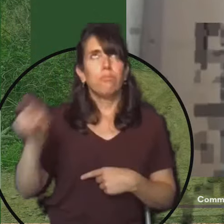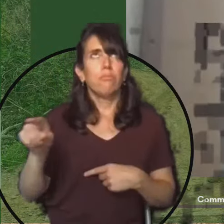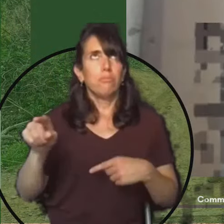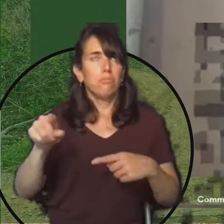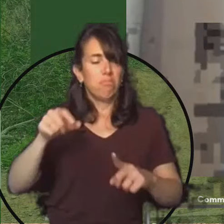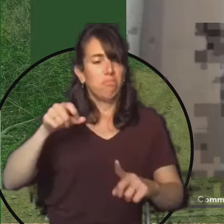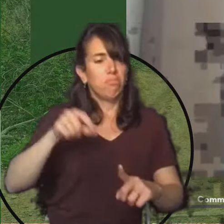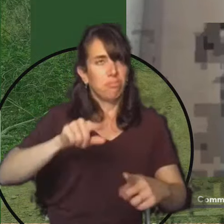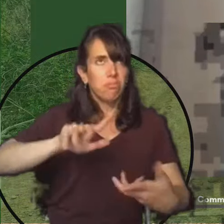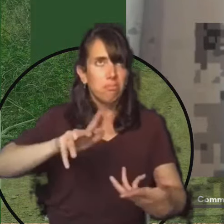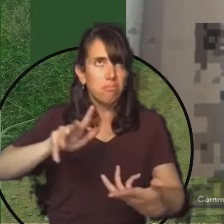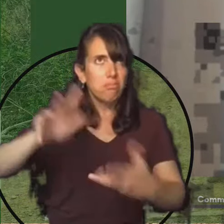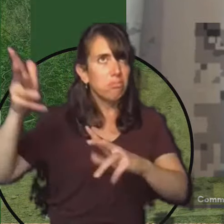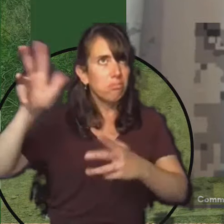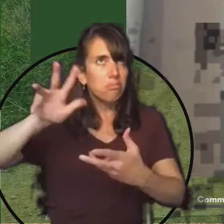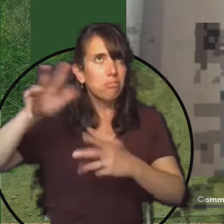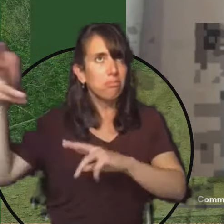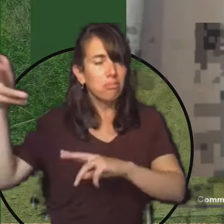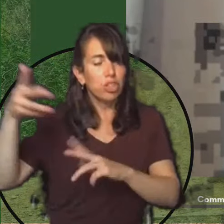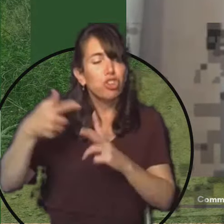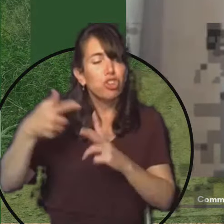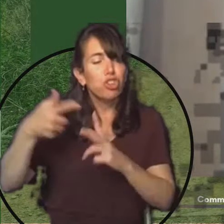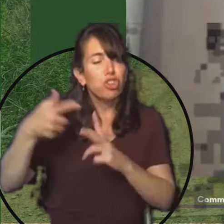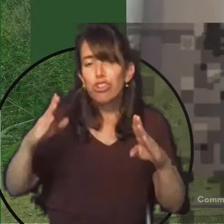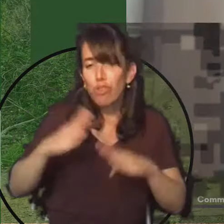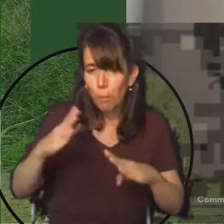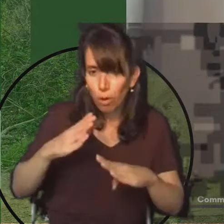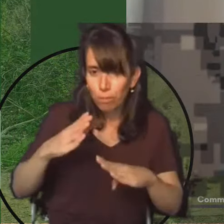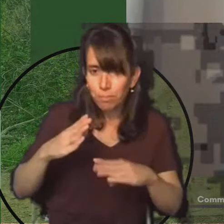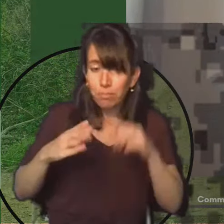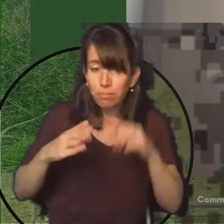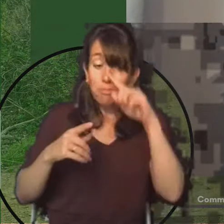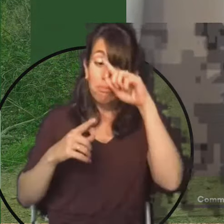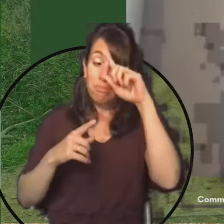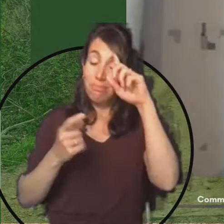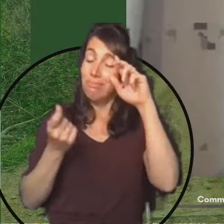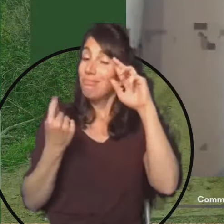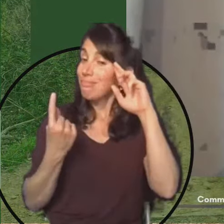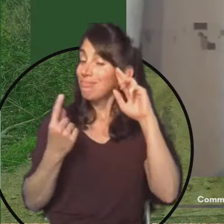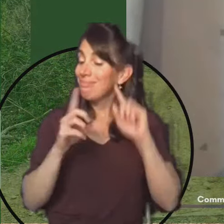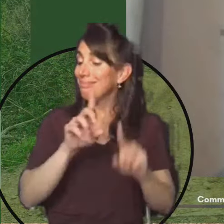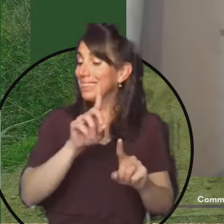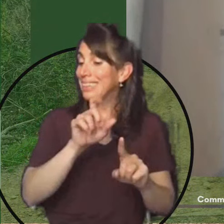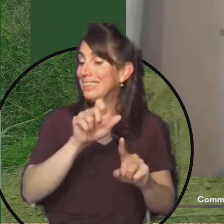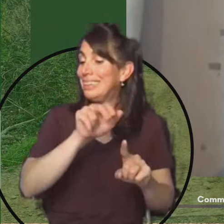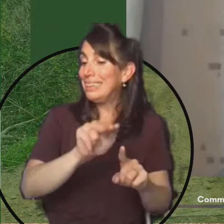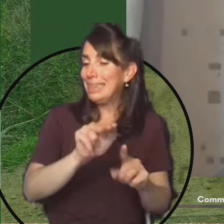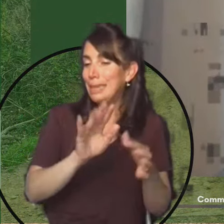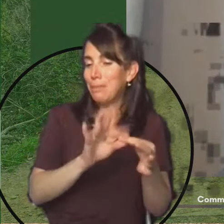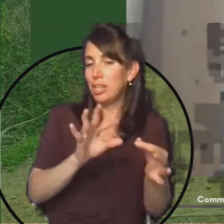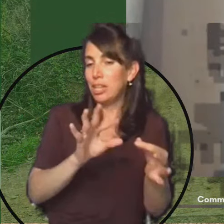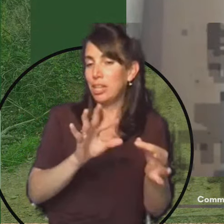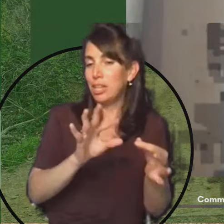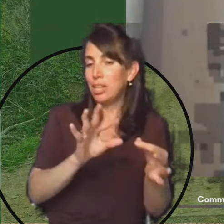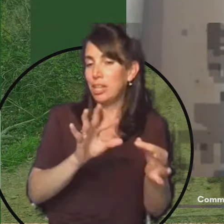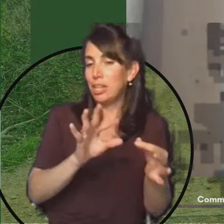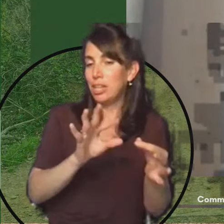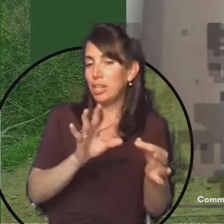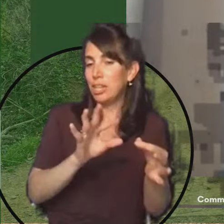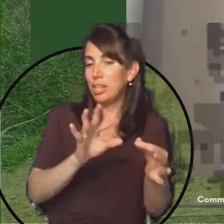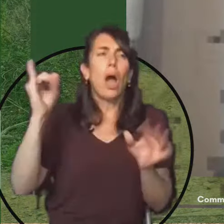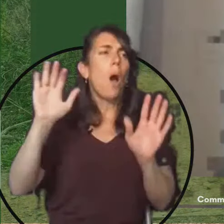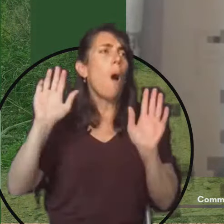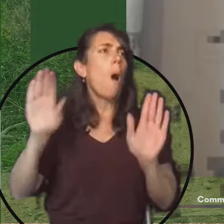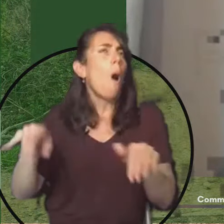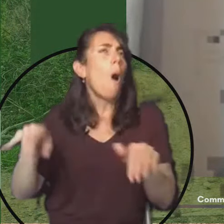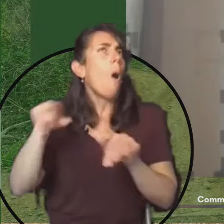trouble, outside agitators, as they would say. And as Dean mentioned, the idea of outside agitators is something that